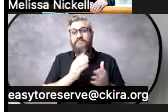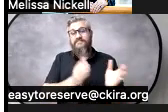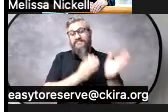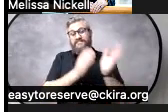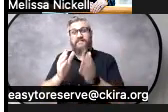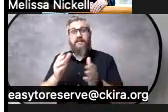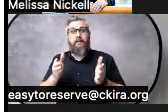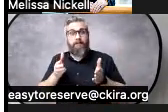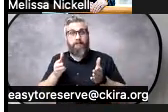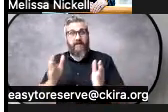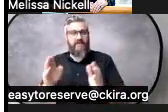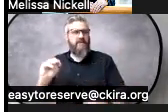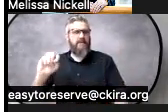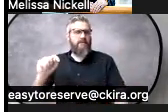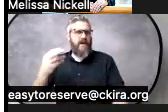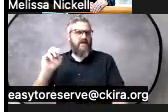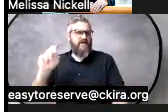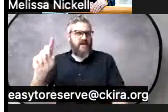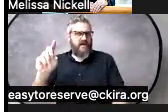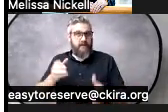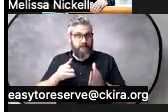us what